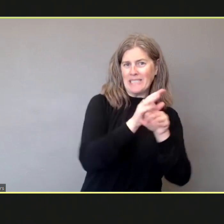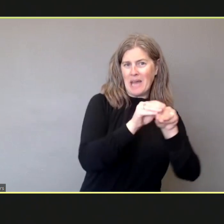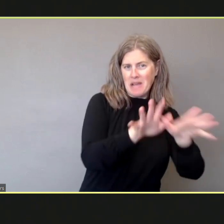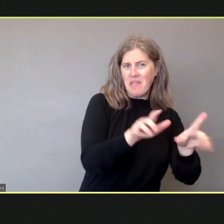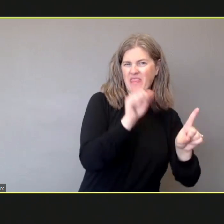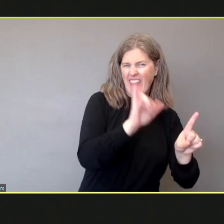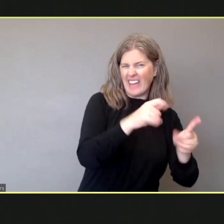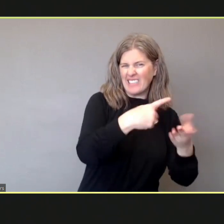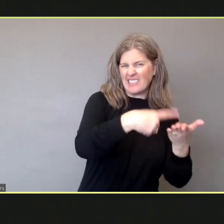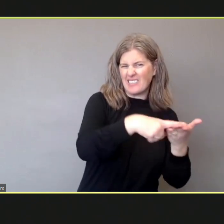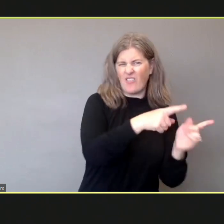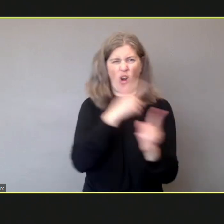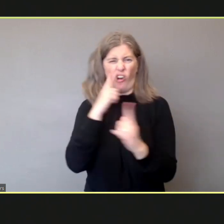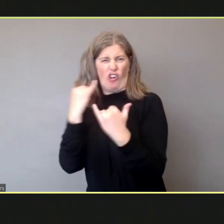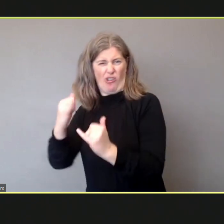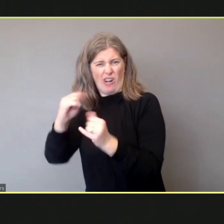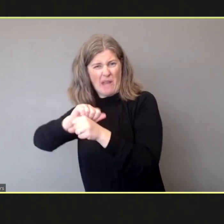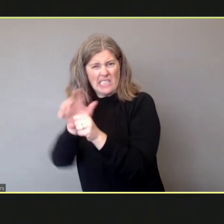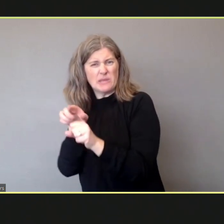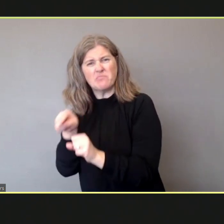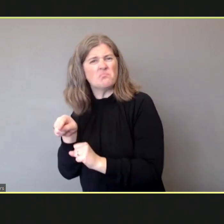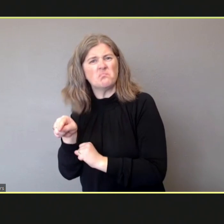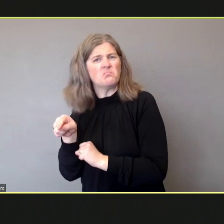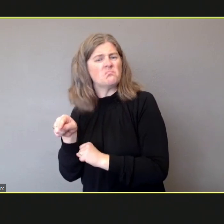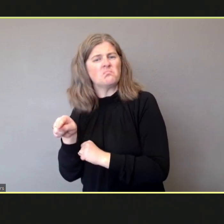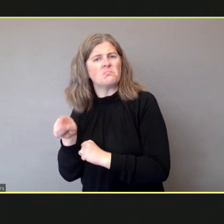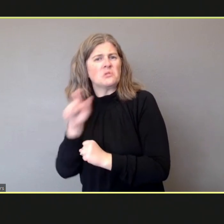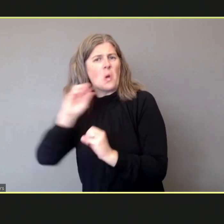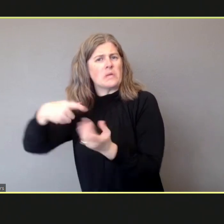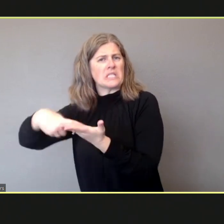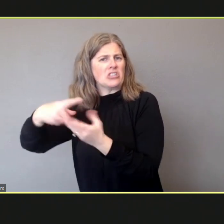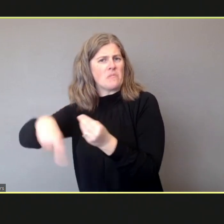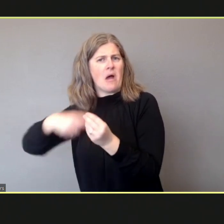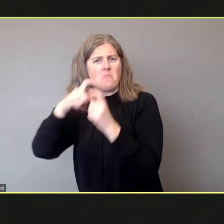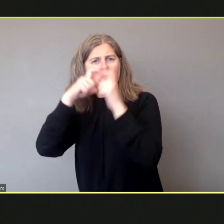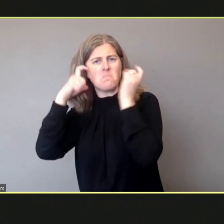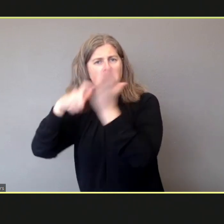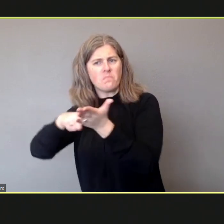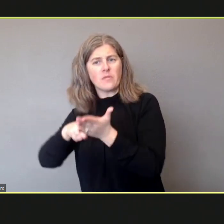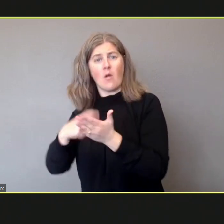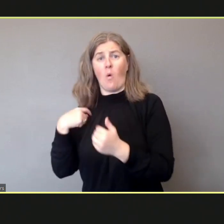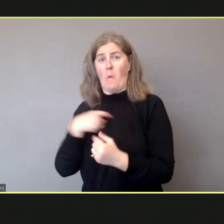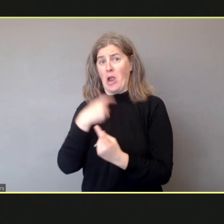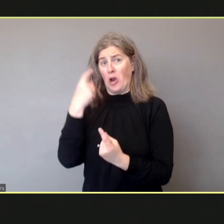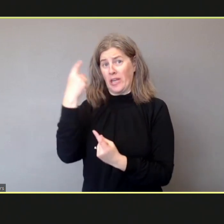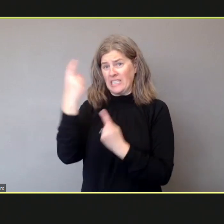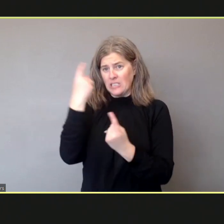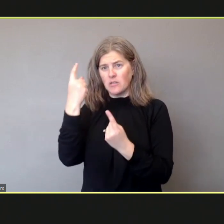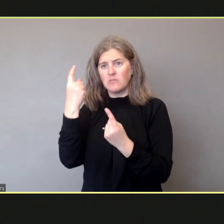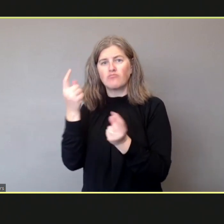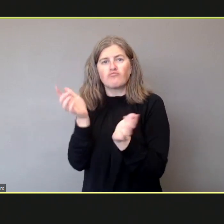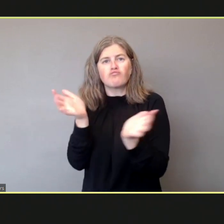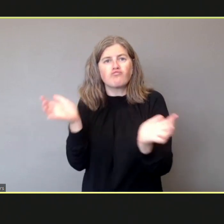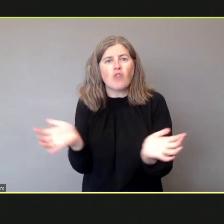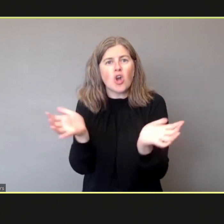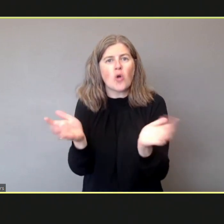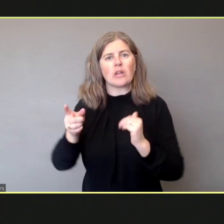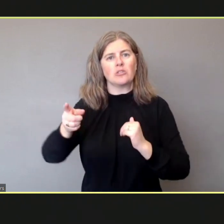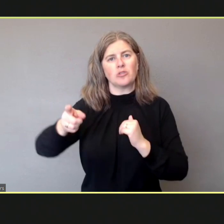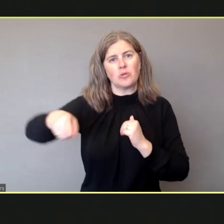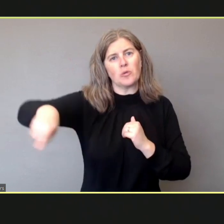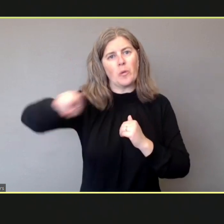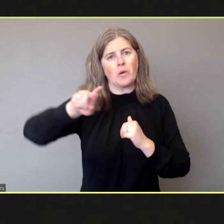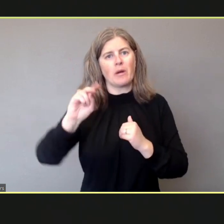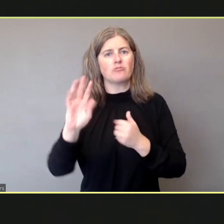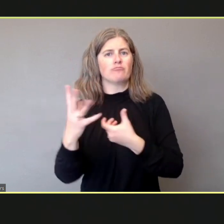ago, not for the one we're having now. And I think what we're considering is continuing to encourage all New Mexicans to do